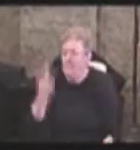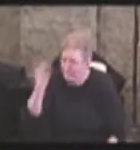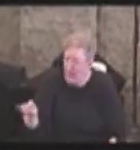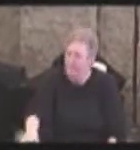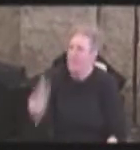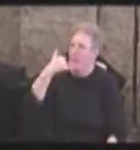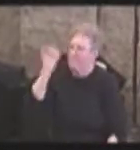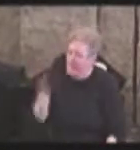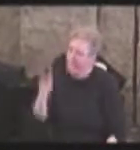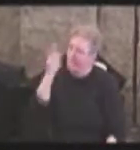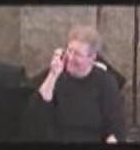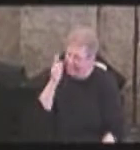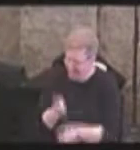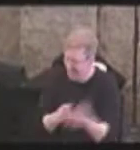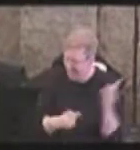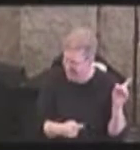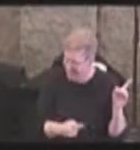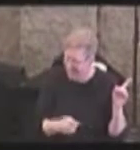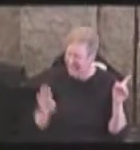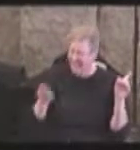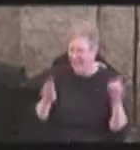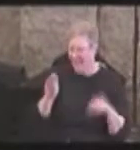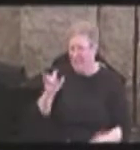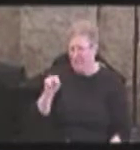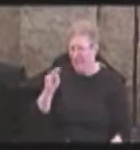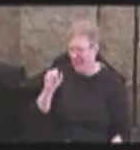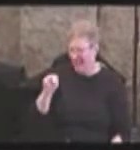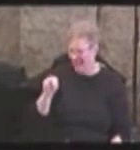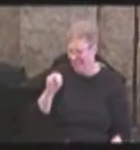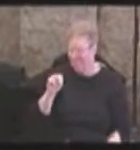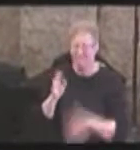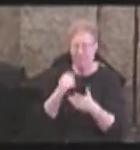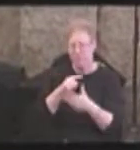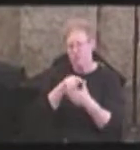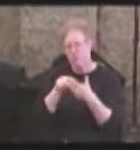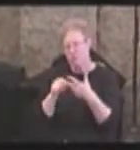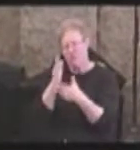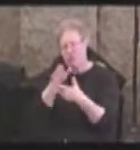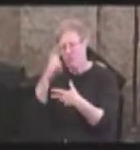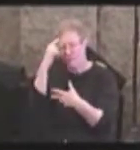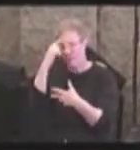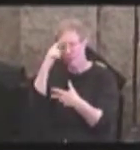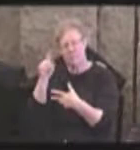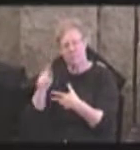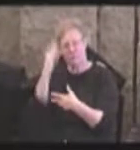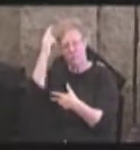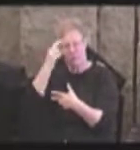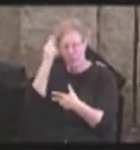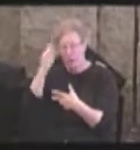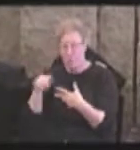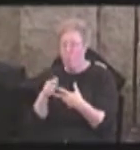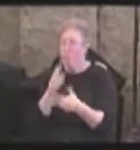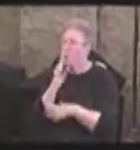So you really need to understand kind of those three areas, those three fields of mind, to know that when you're talking about mind action, you're talking